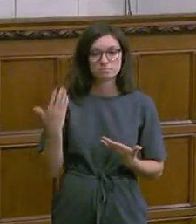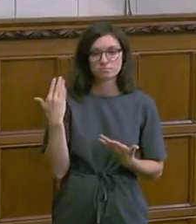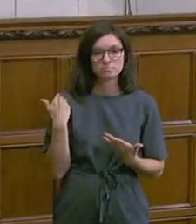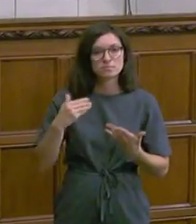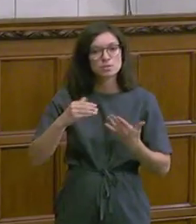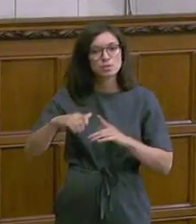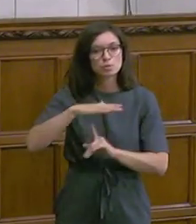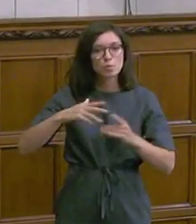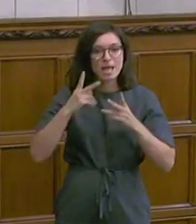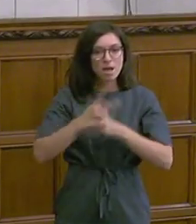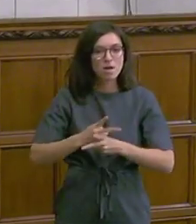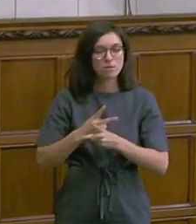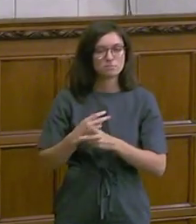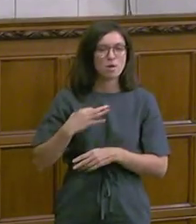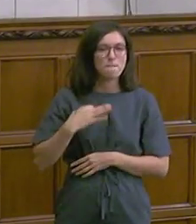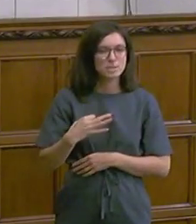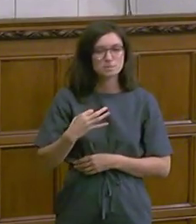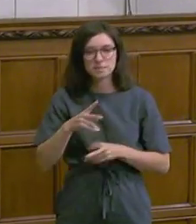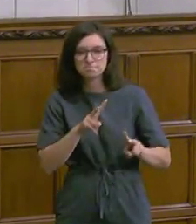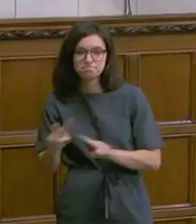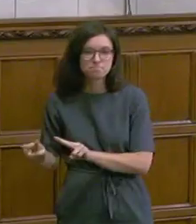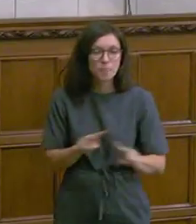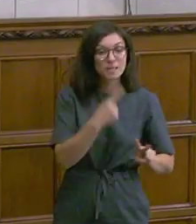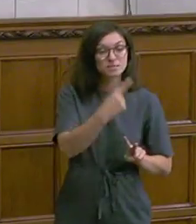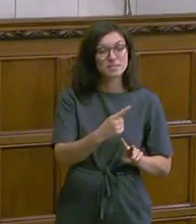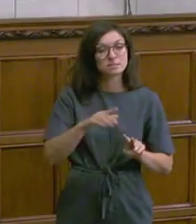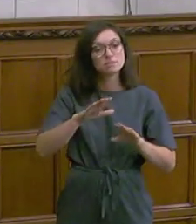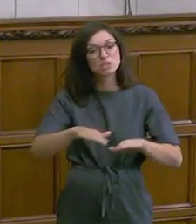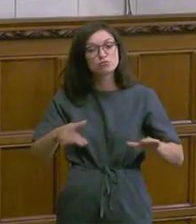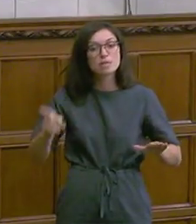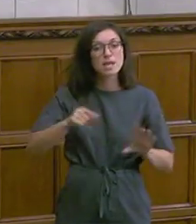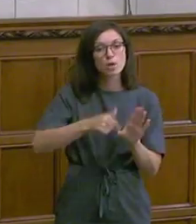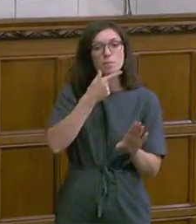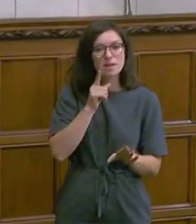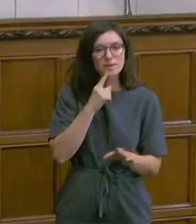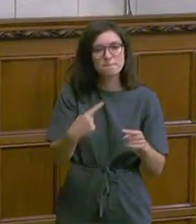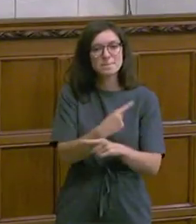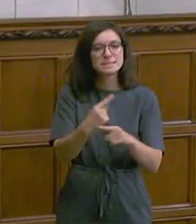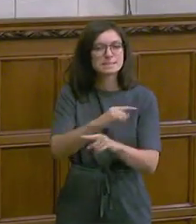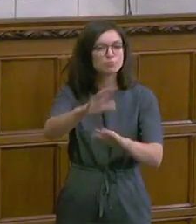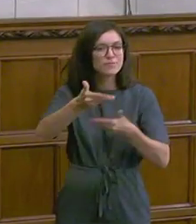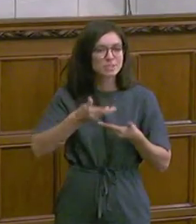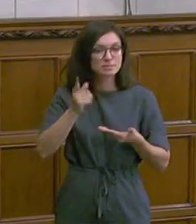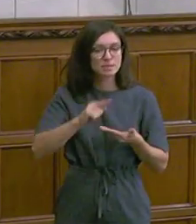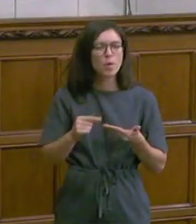Ombudsman found that children and young people were missing out on provision, and health was often a missing